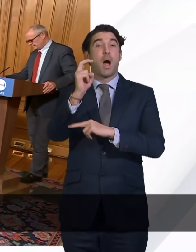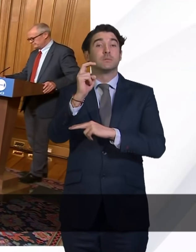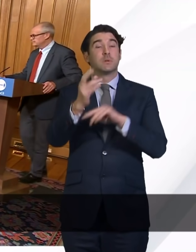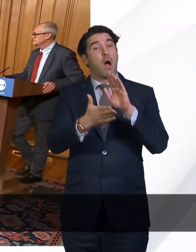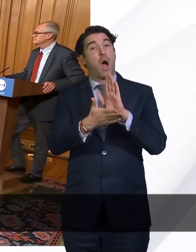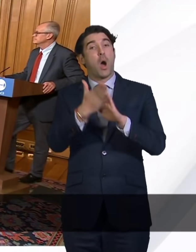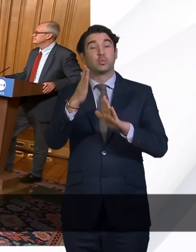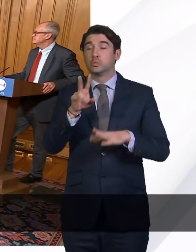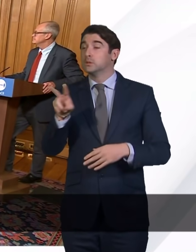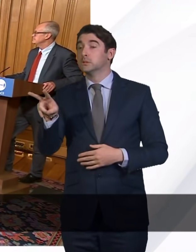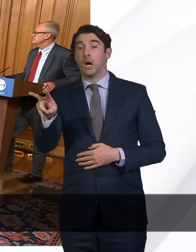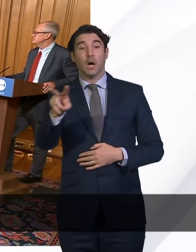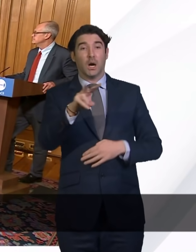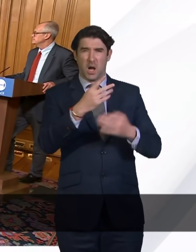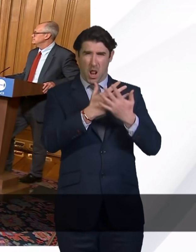your message be to them?